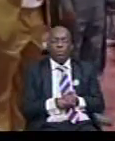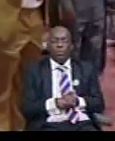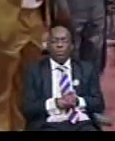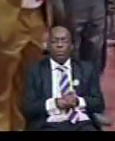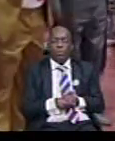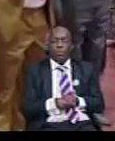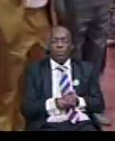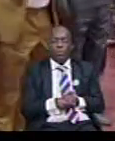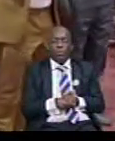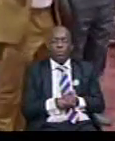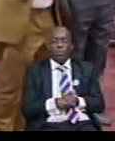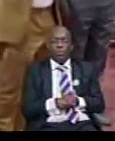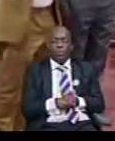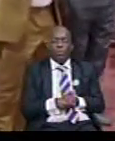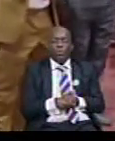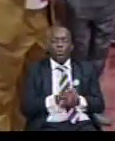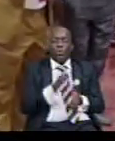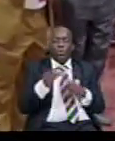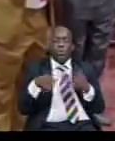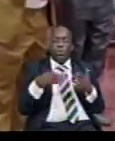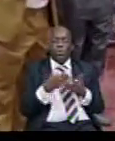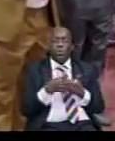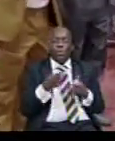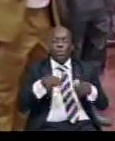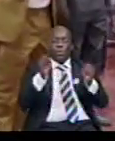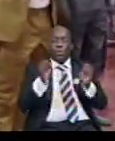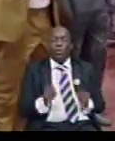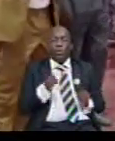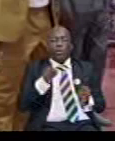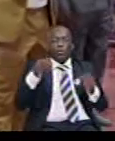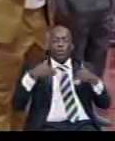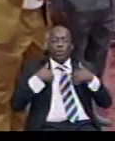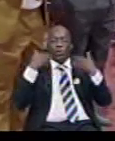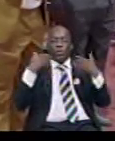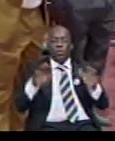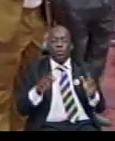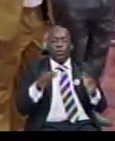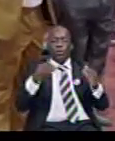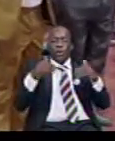All your energy you have lost has come back.